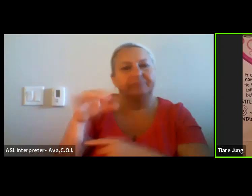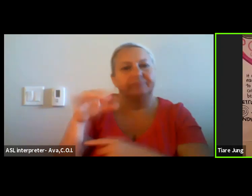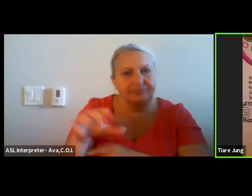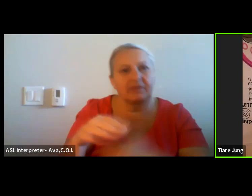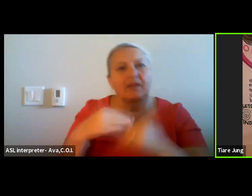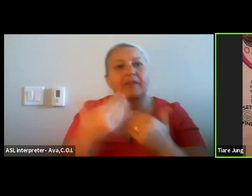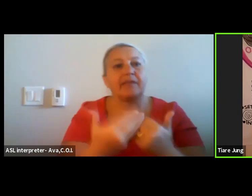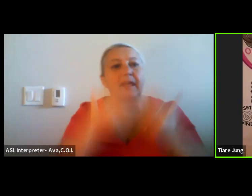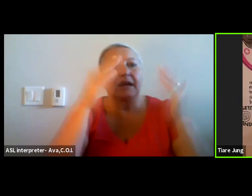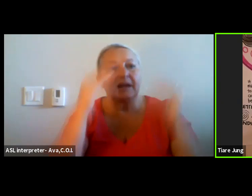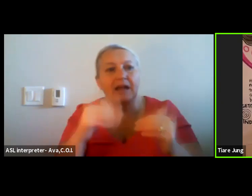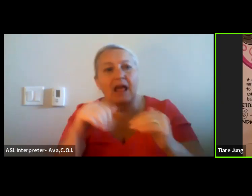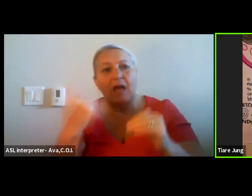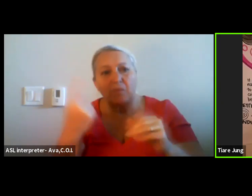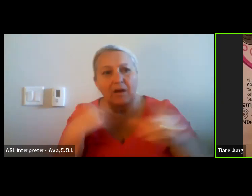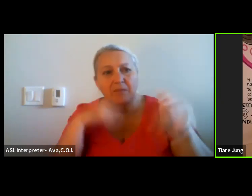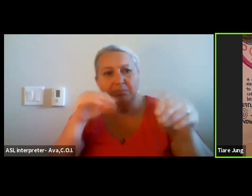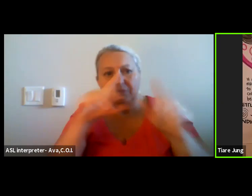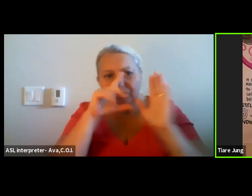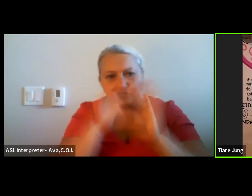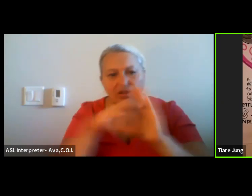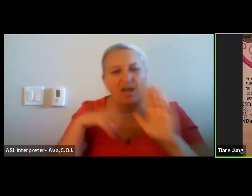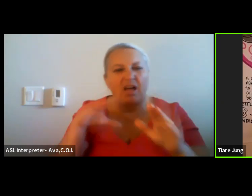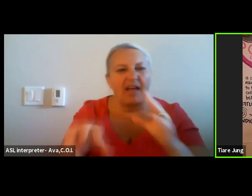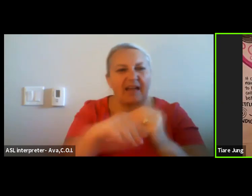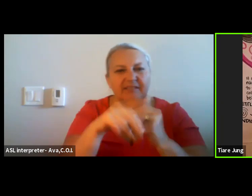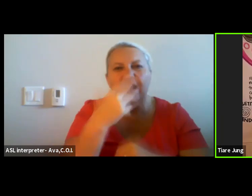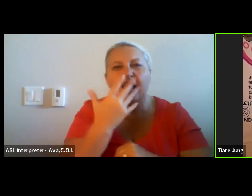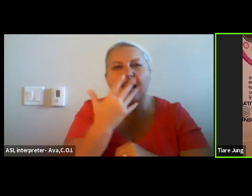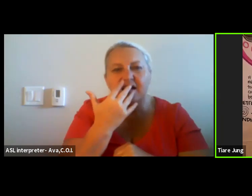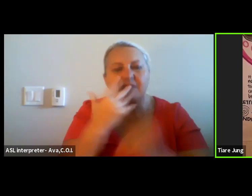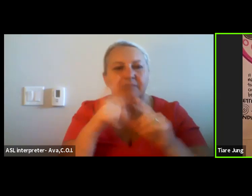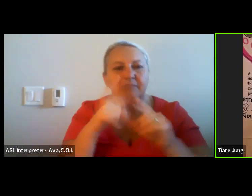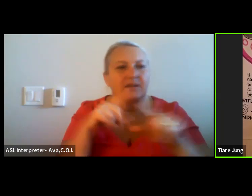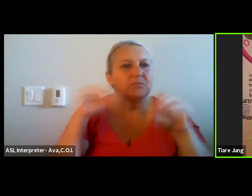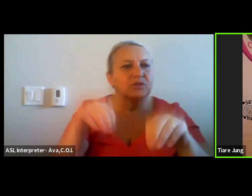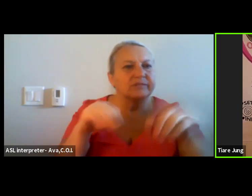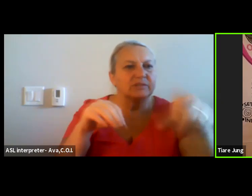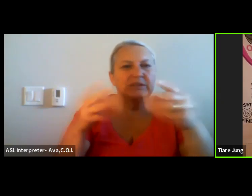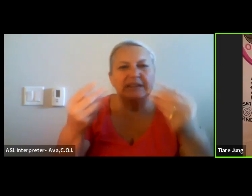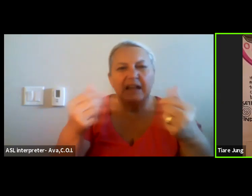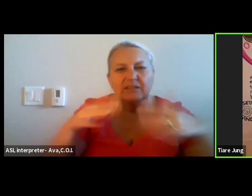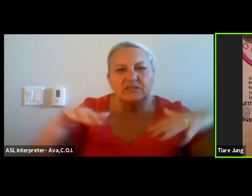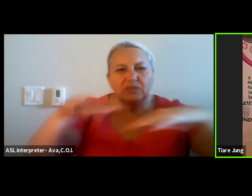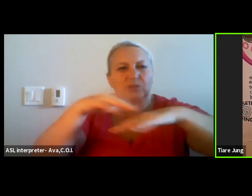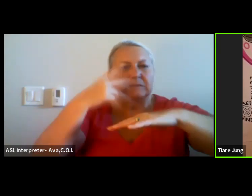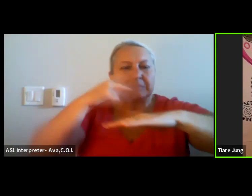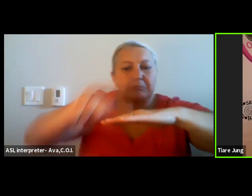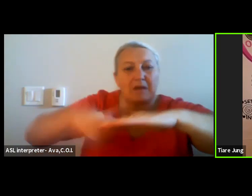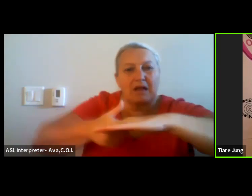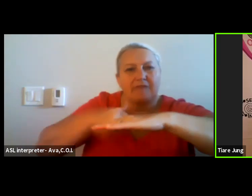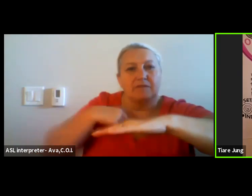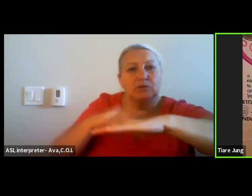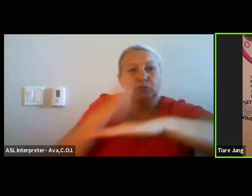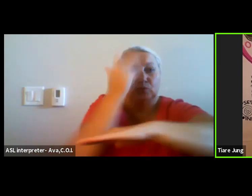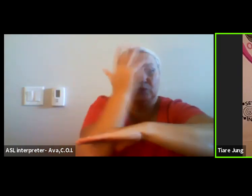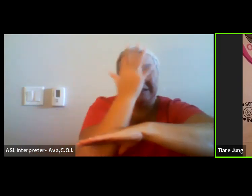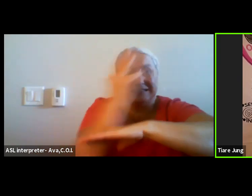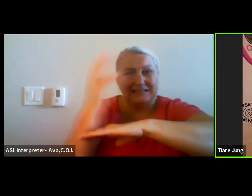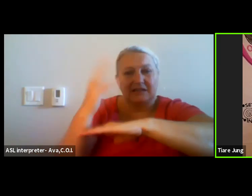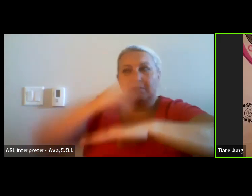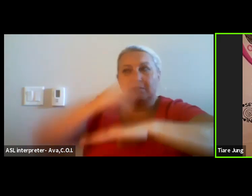to. And I put them on the land. I put them with trees and mountains behind them with the words retreat